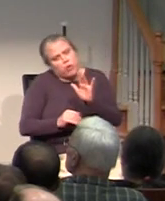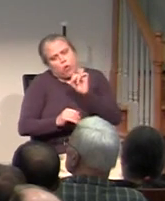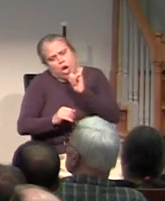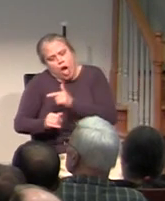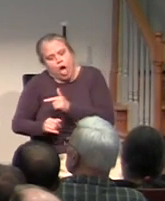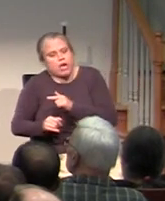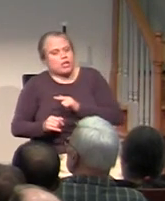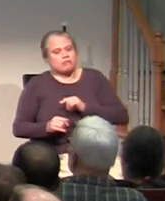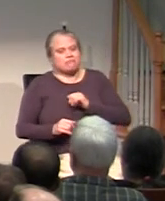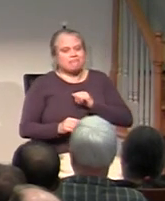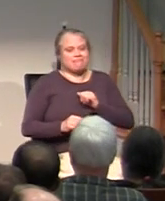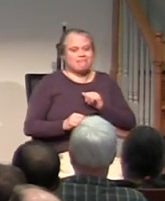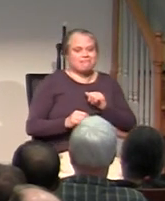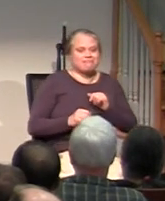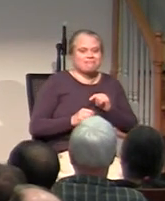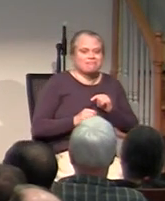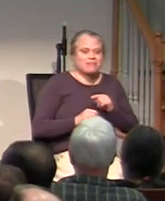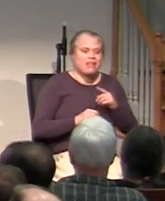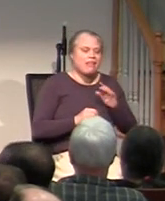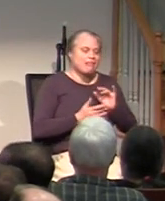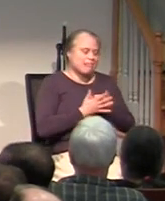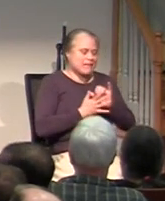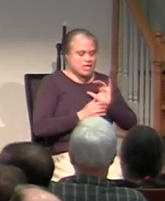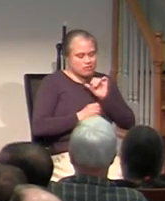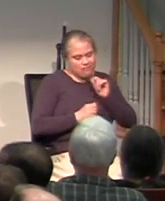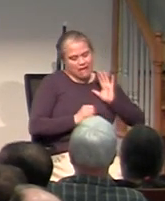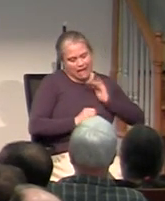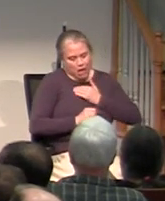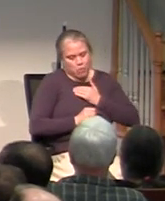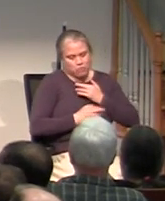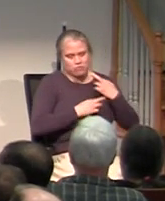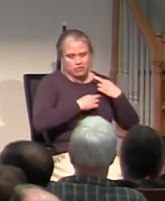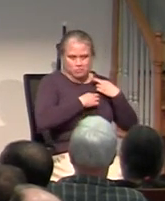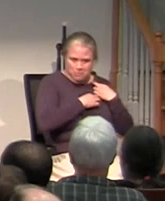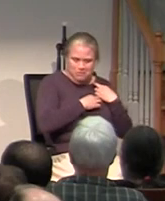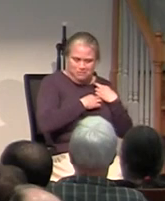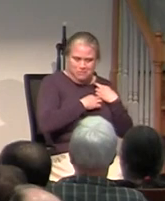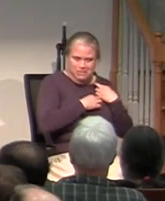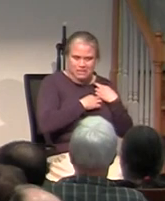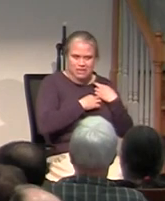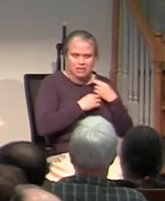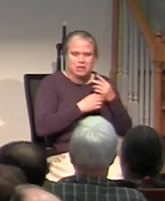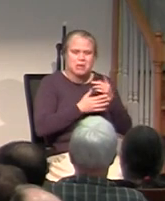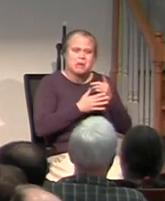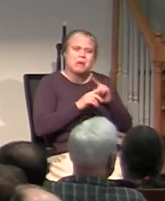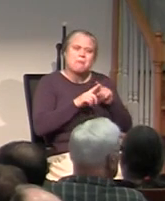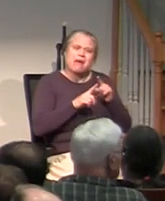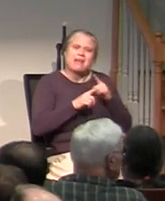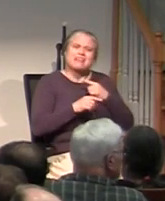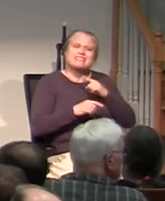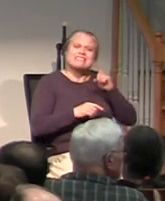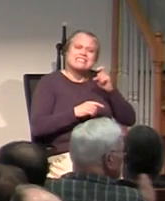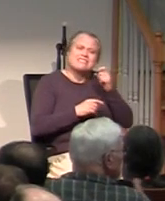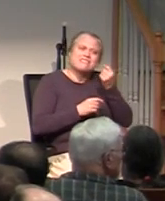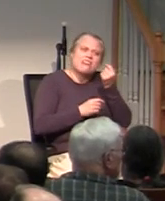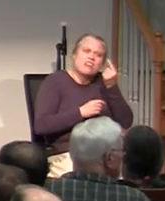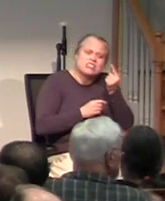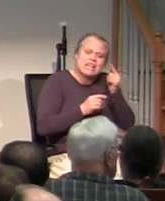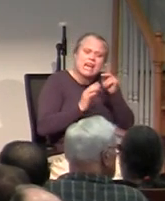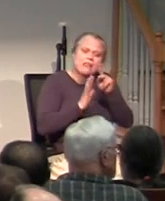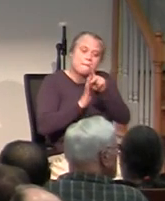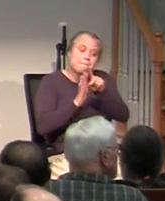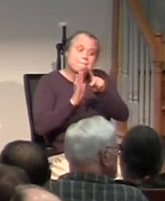do is recognize what was going on, the principles that were happening, and how we might